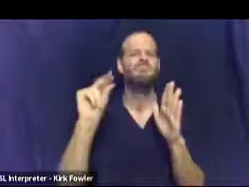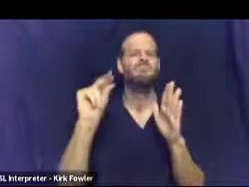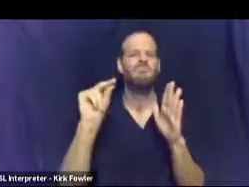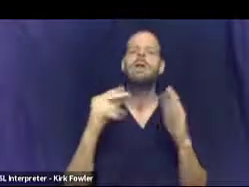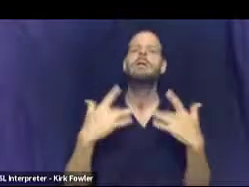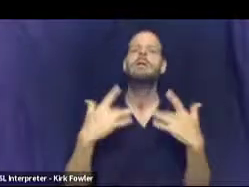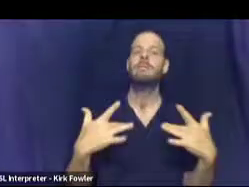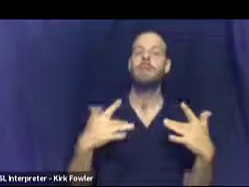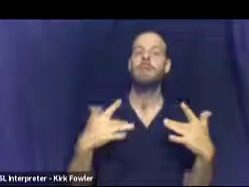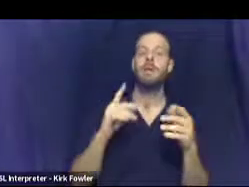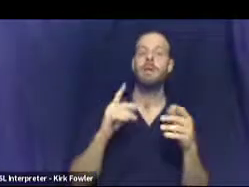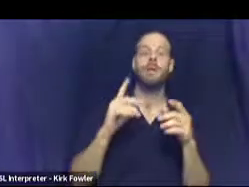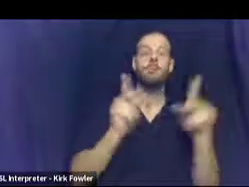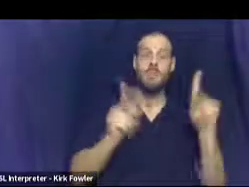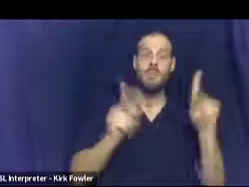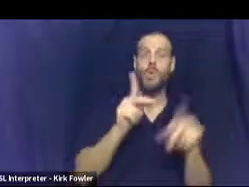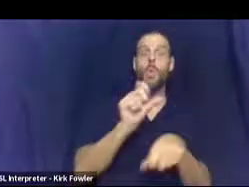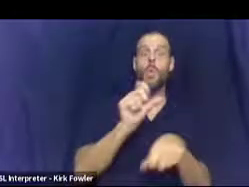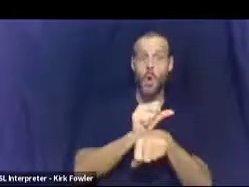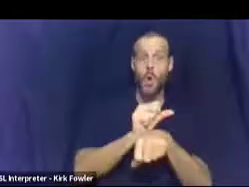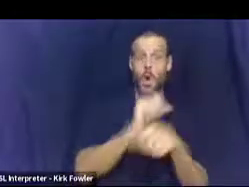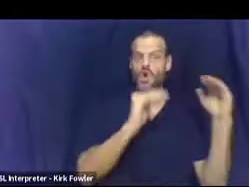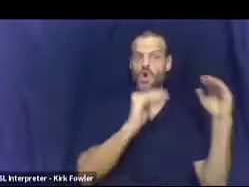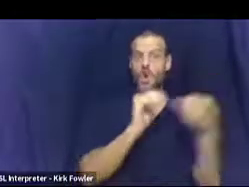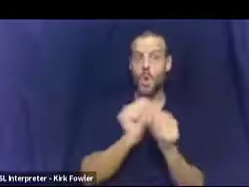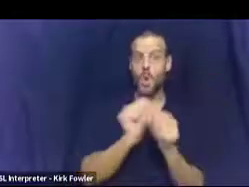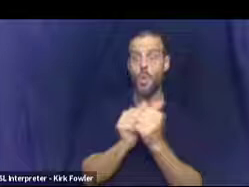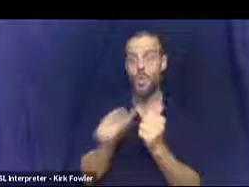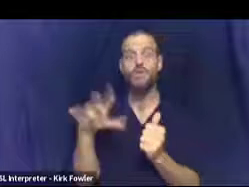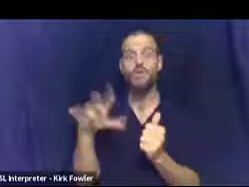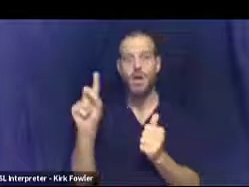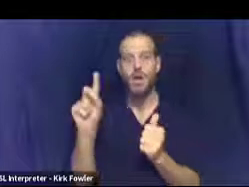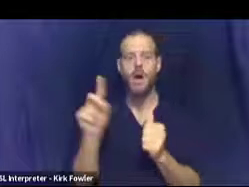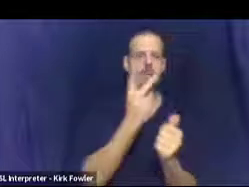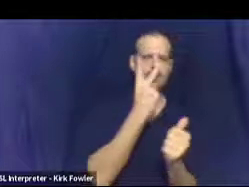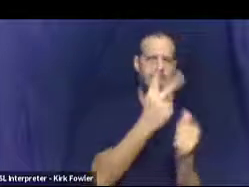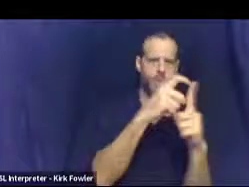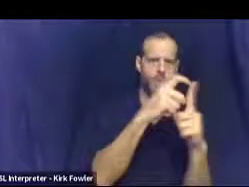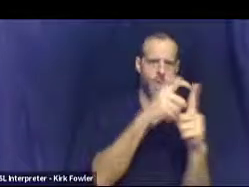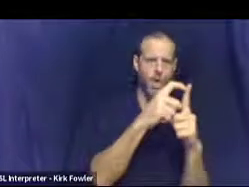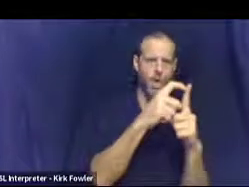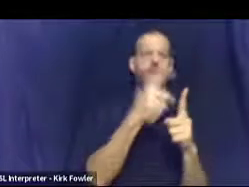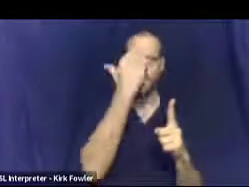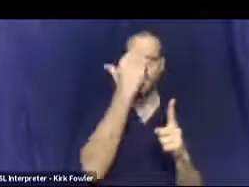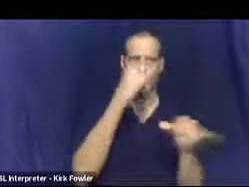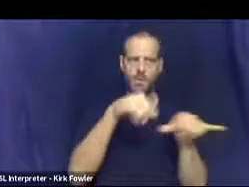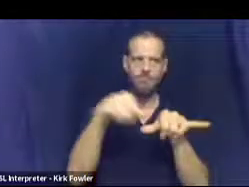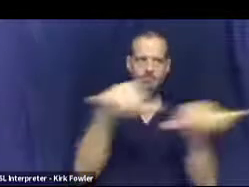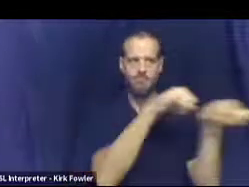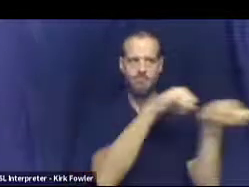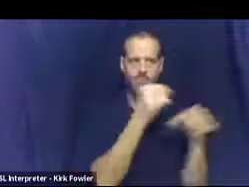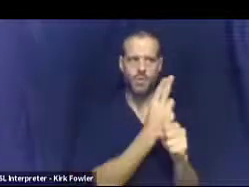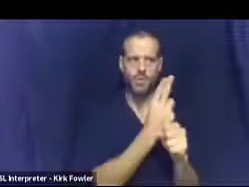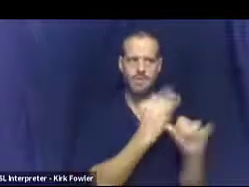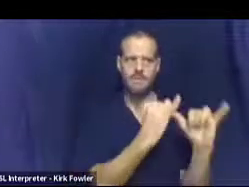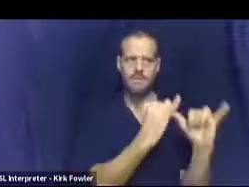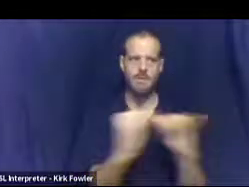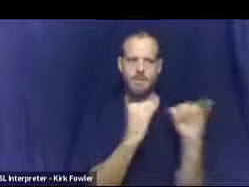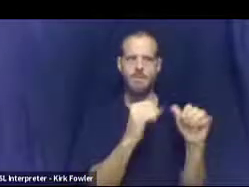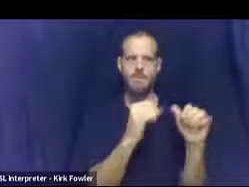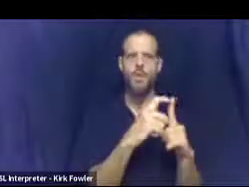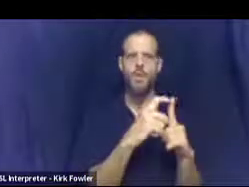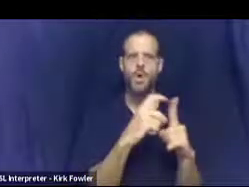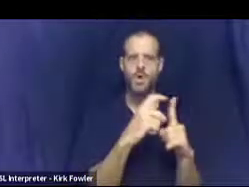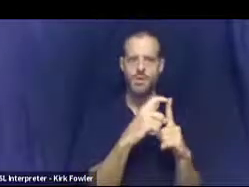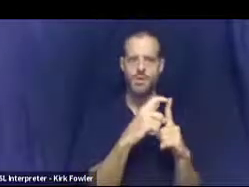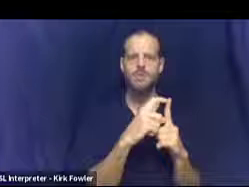goes to that calendar system with the student is using the same words and the same phrasing. So that's just one example of that. And that